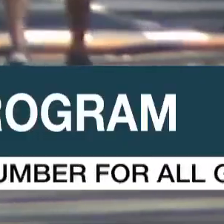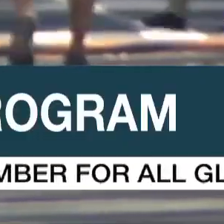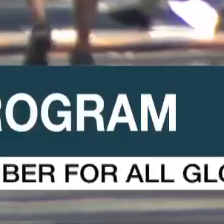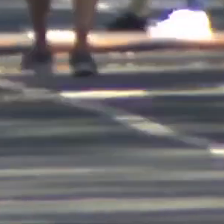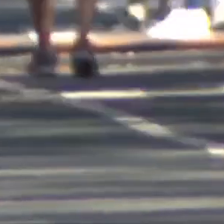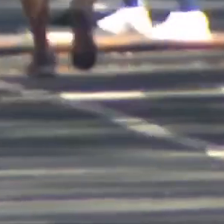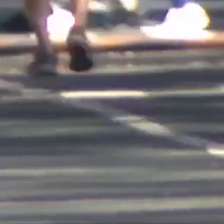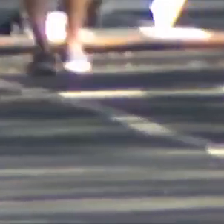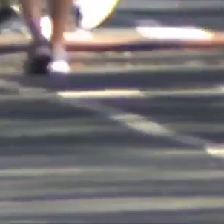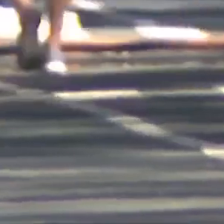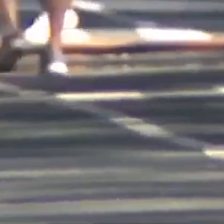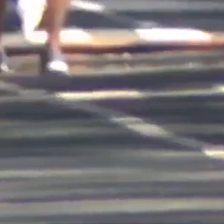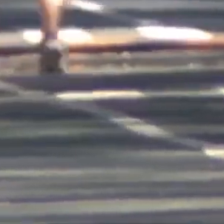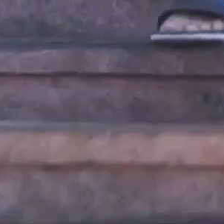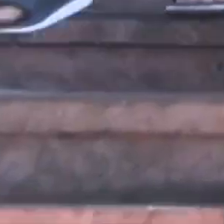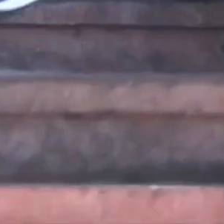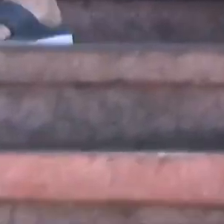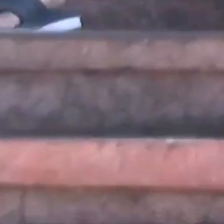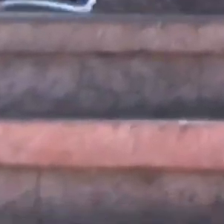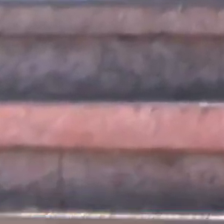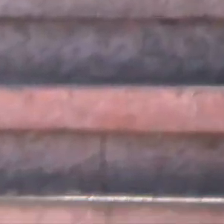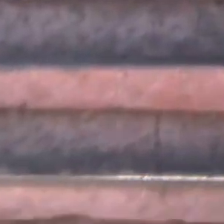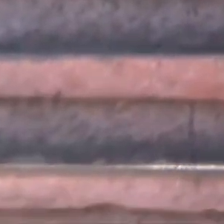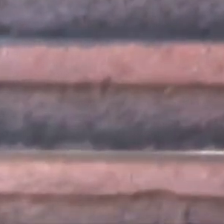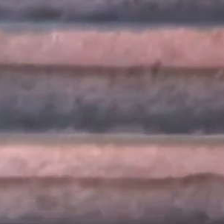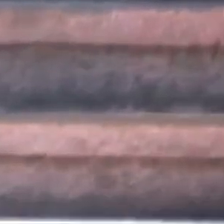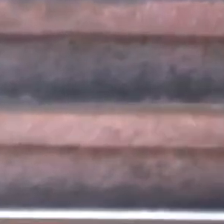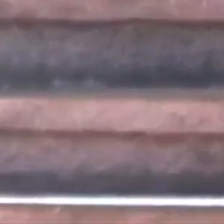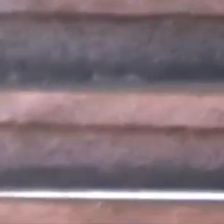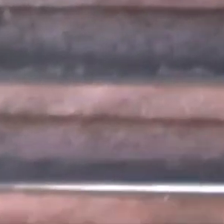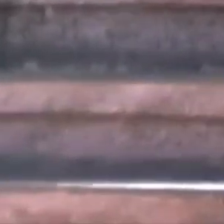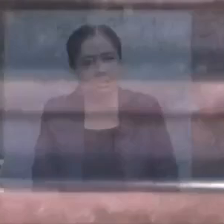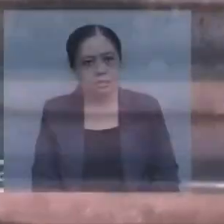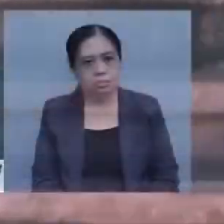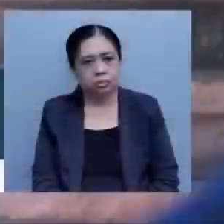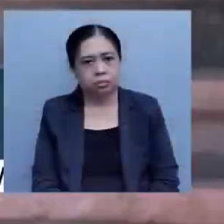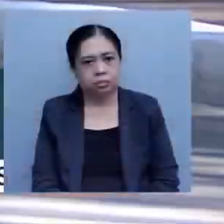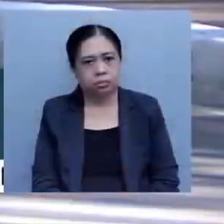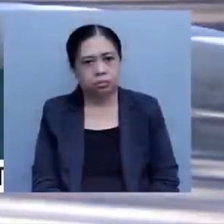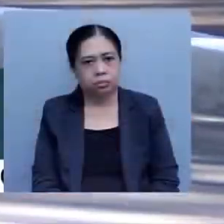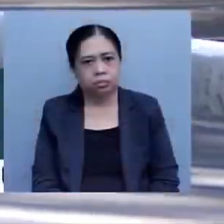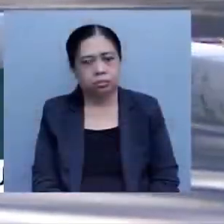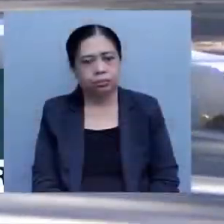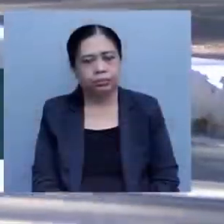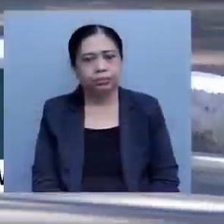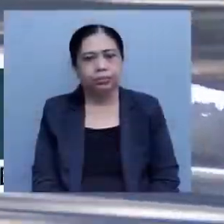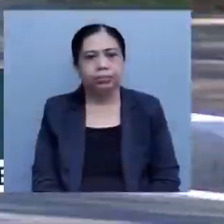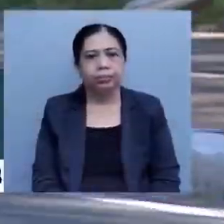the situation in state universities and colleges outside Metro Manila is very different.